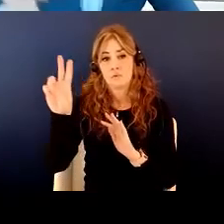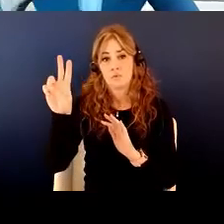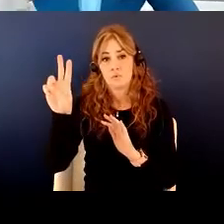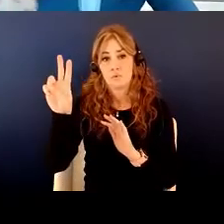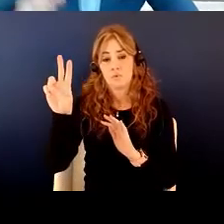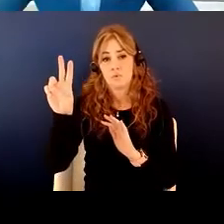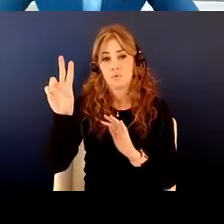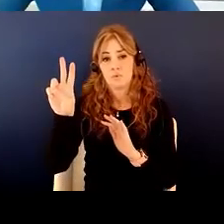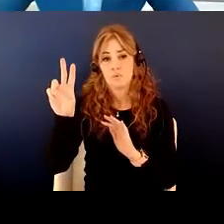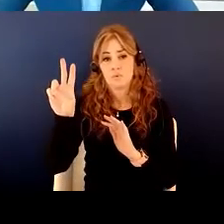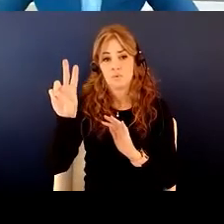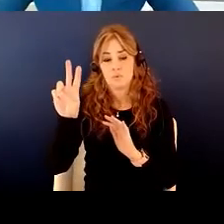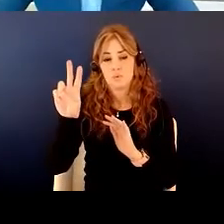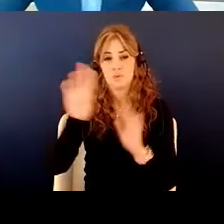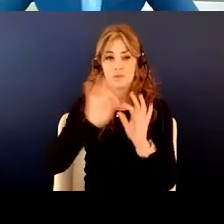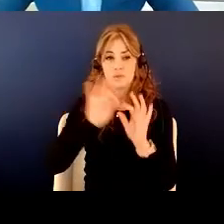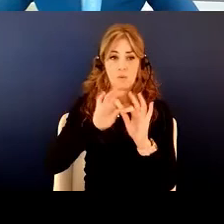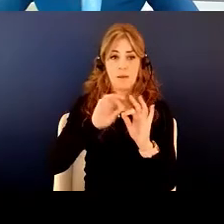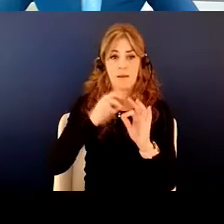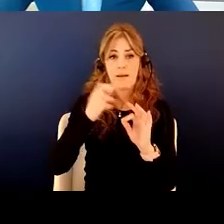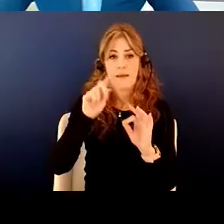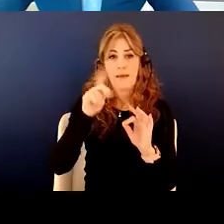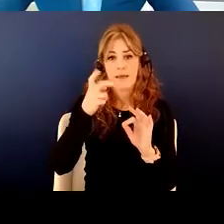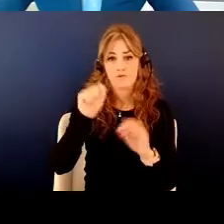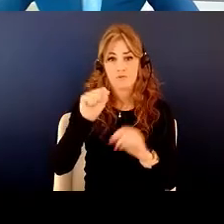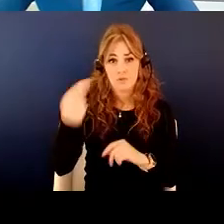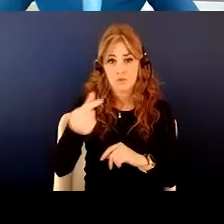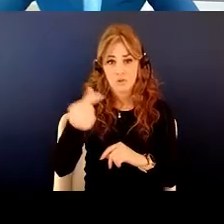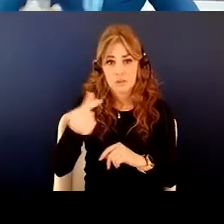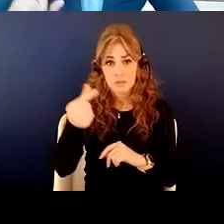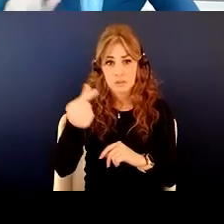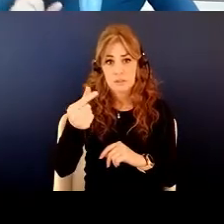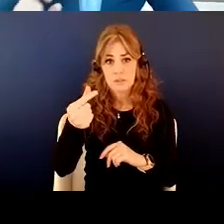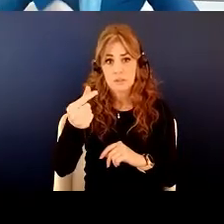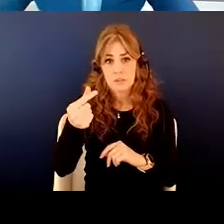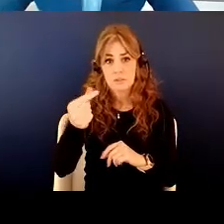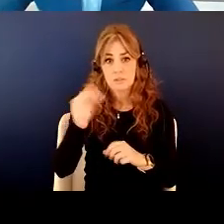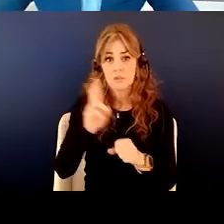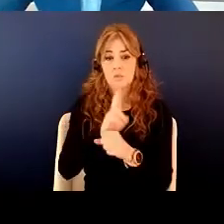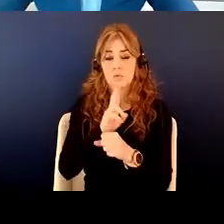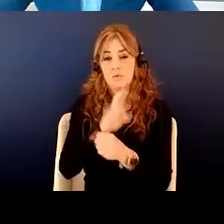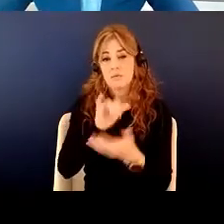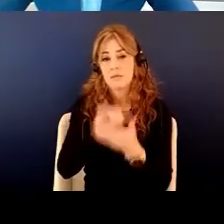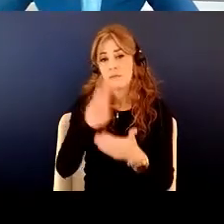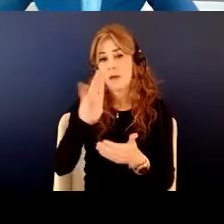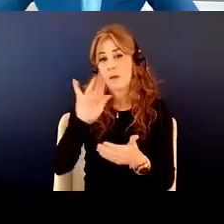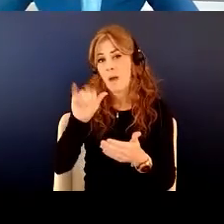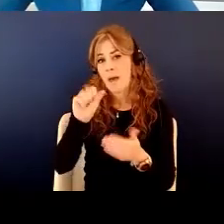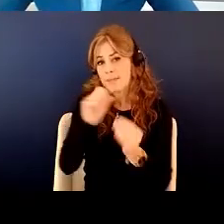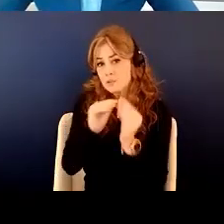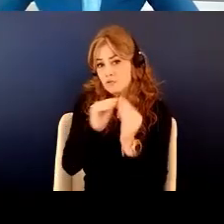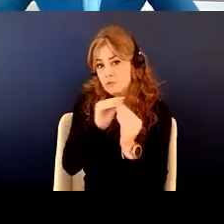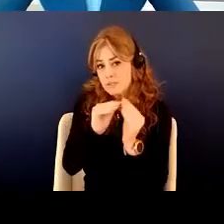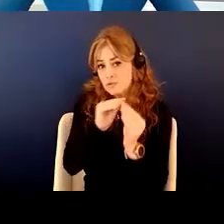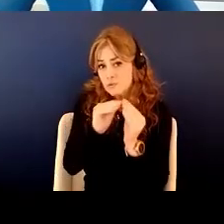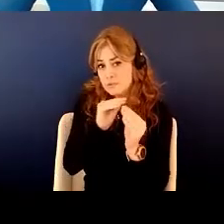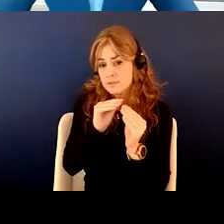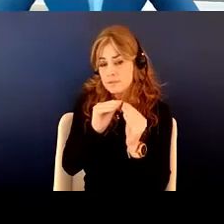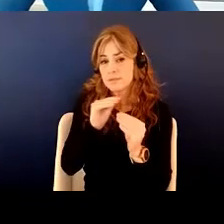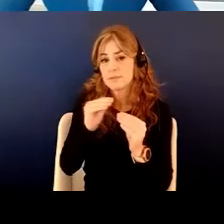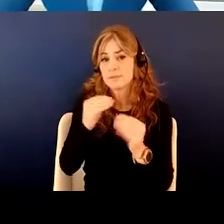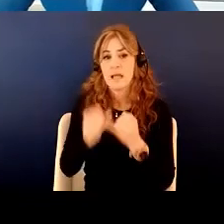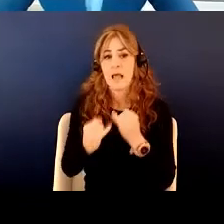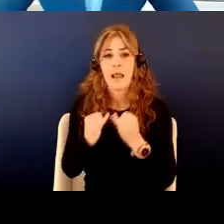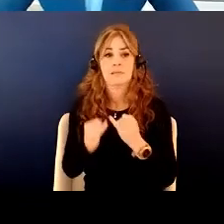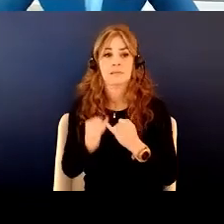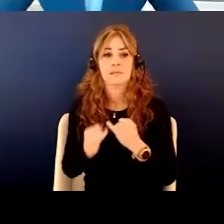And then you estimate Hedges G using that bias correction that we talked about. And then the last thing you